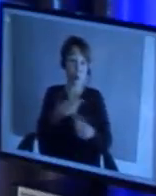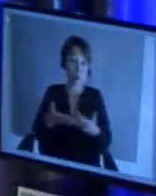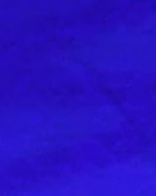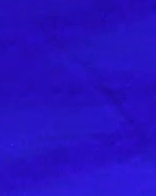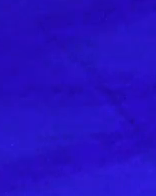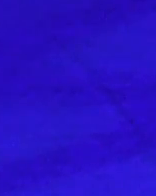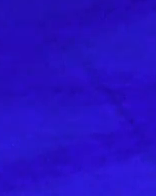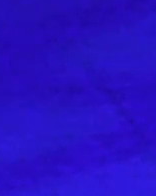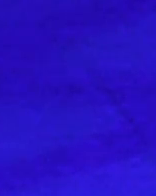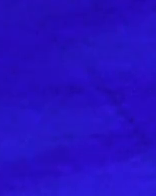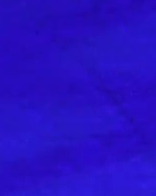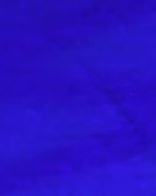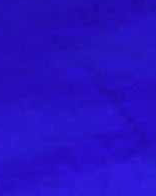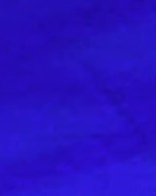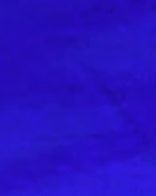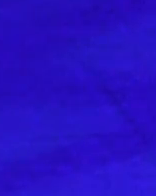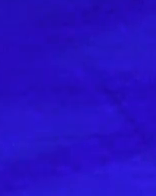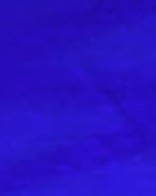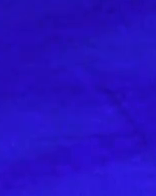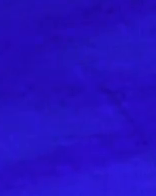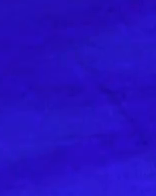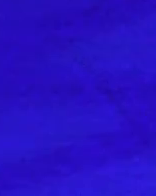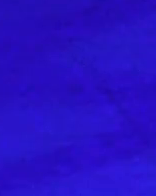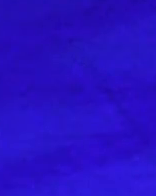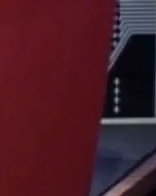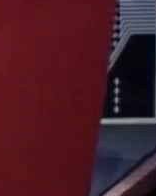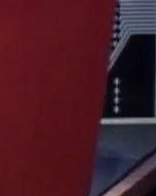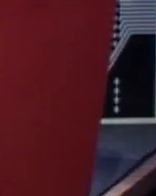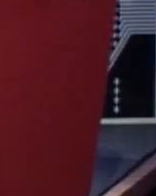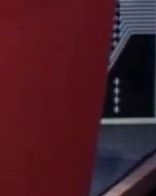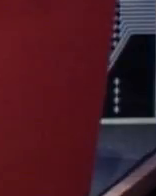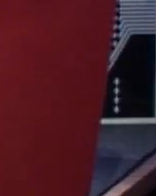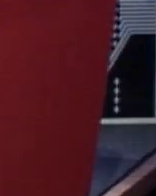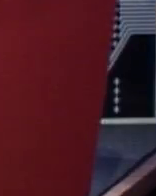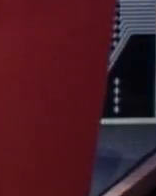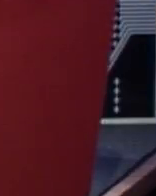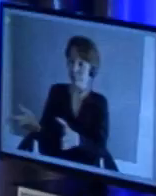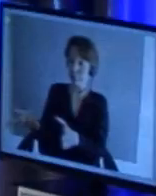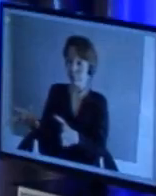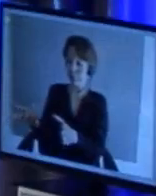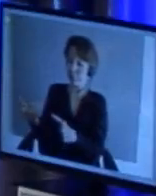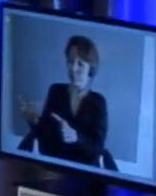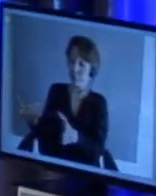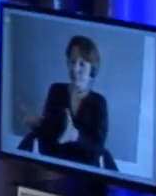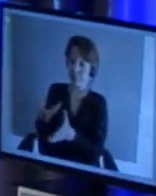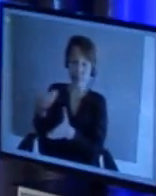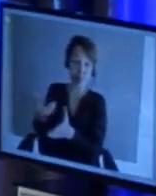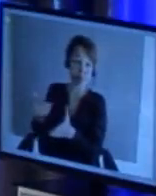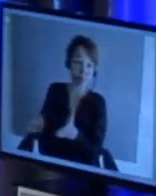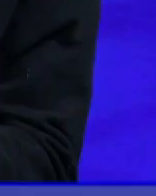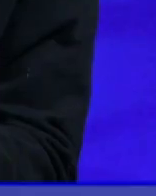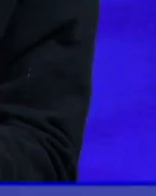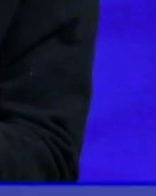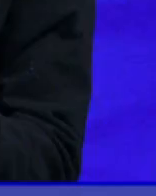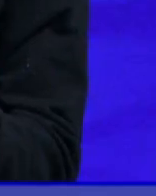database, checks to see if there's anything it can do, and if it can, it does it. Here's a bollard out in the